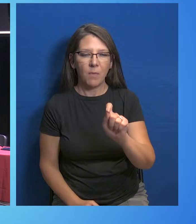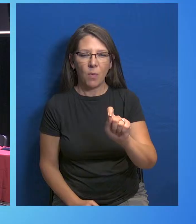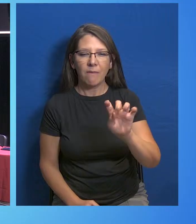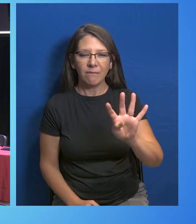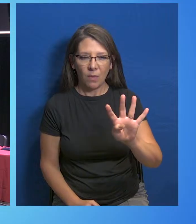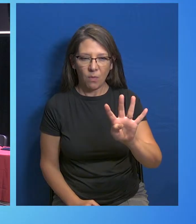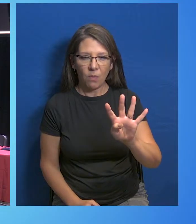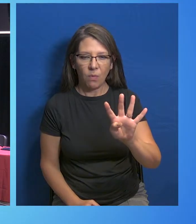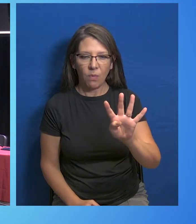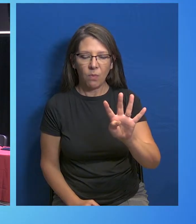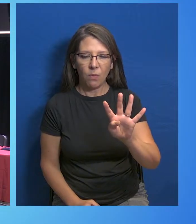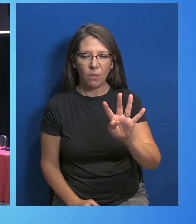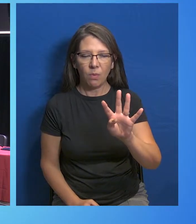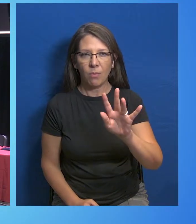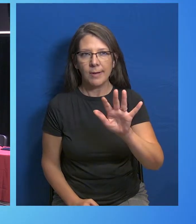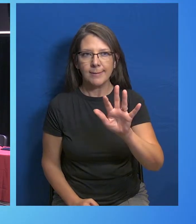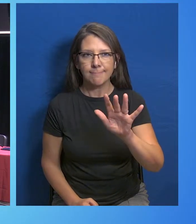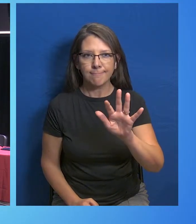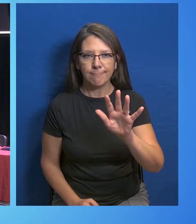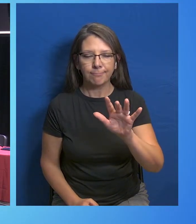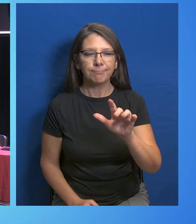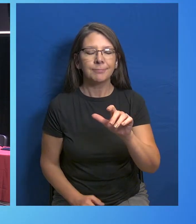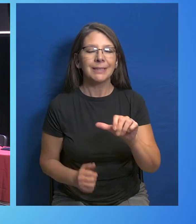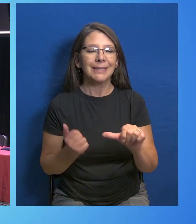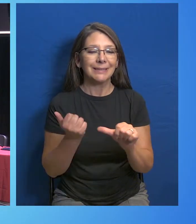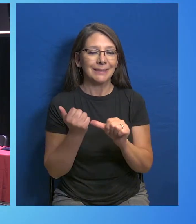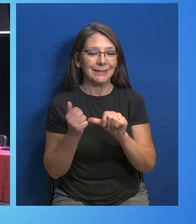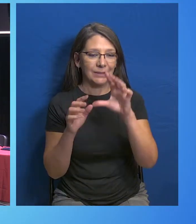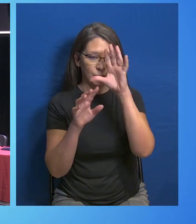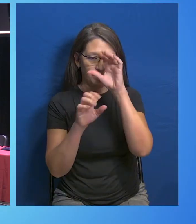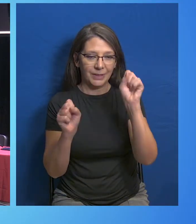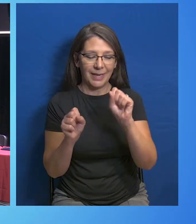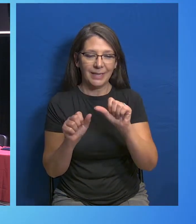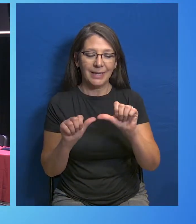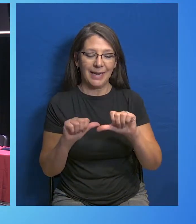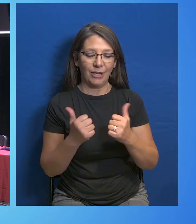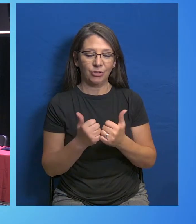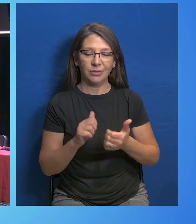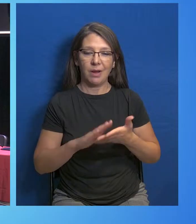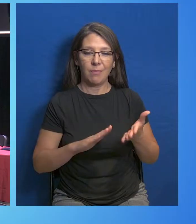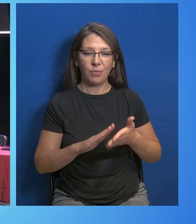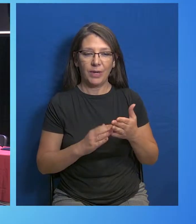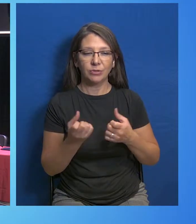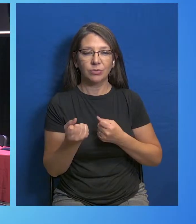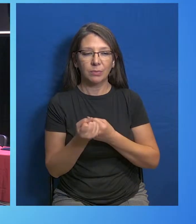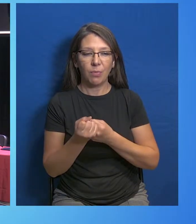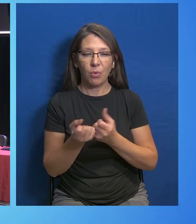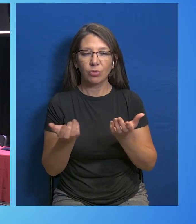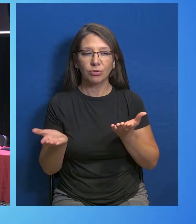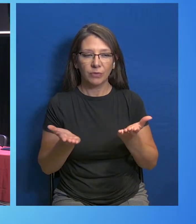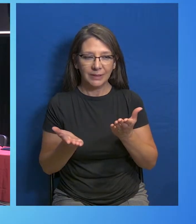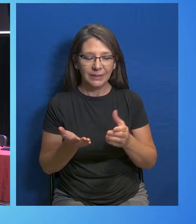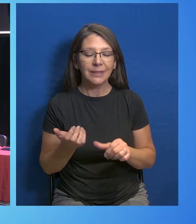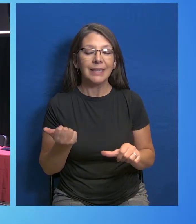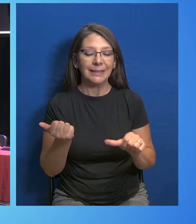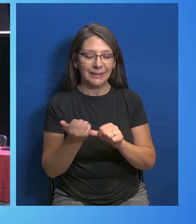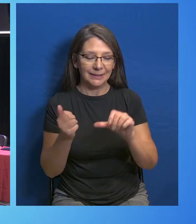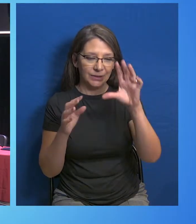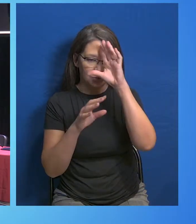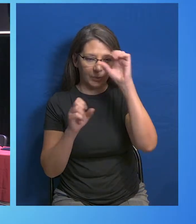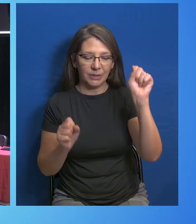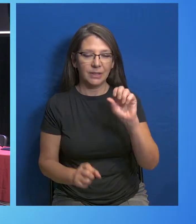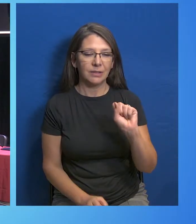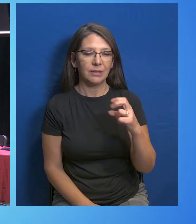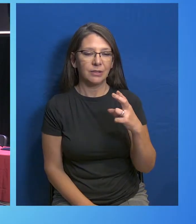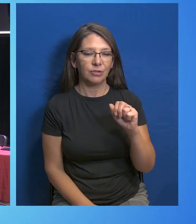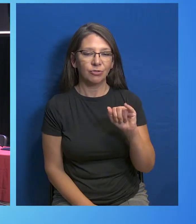1.4, which is the Assistant Superintendent of Agency Operations and Support Services, Assistant Superintendent Shana